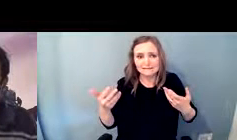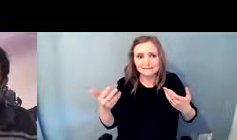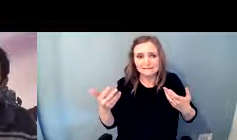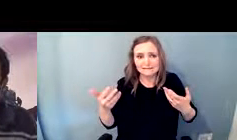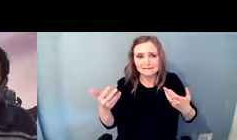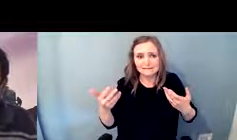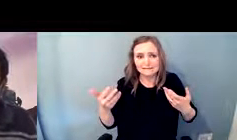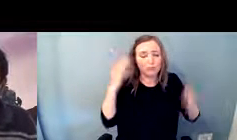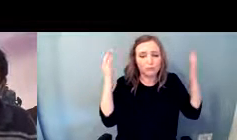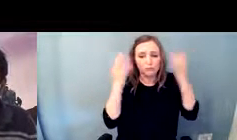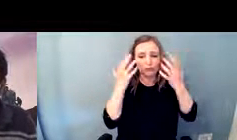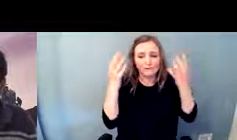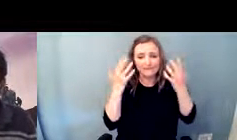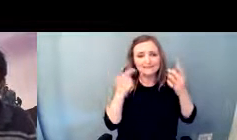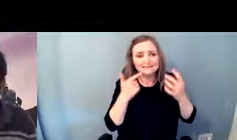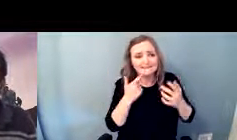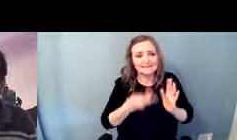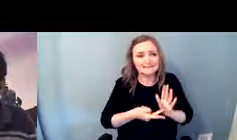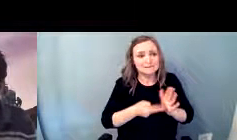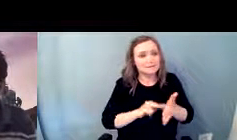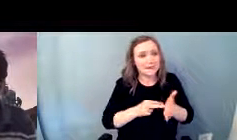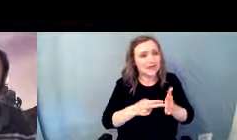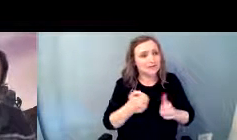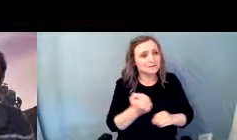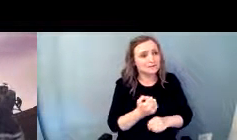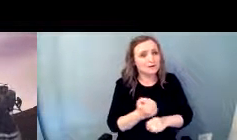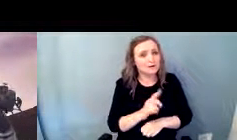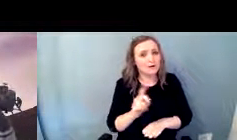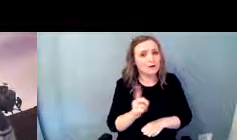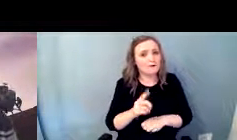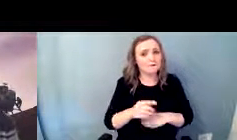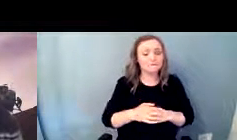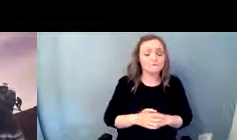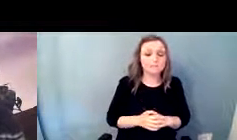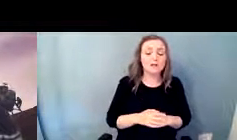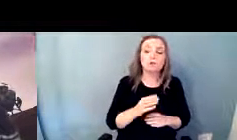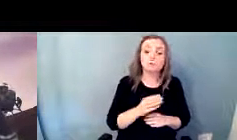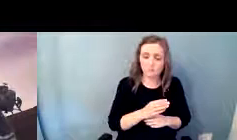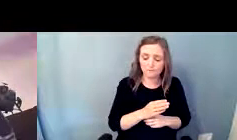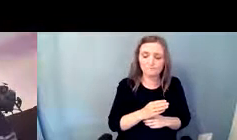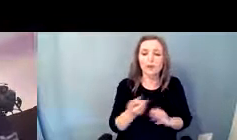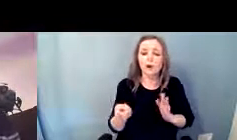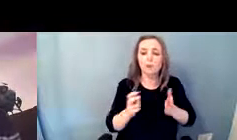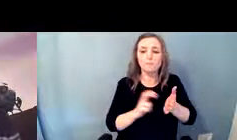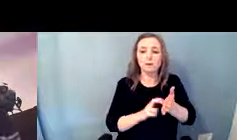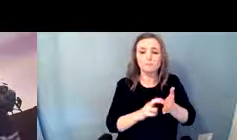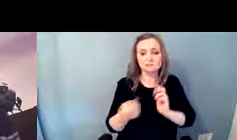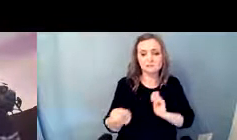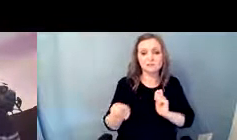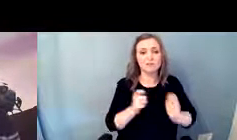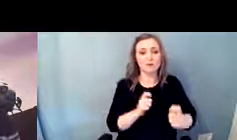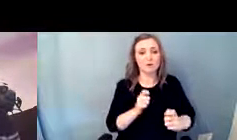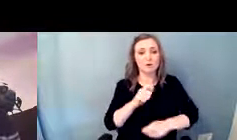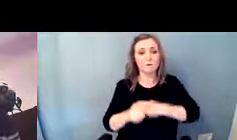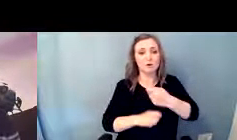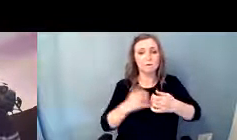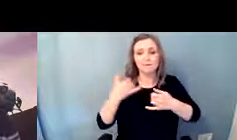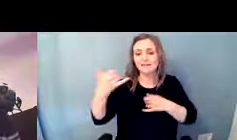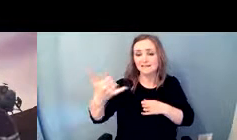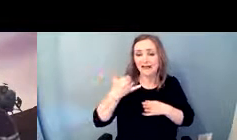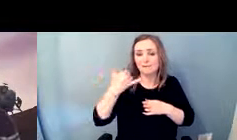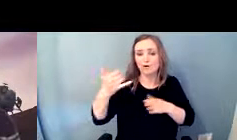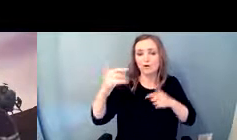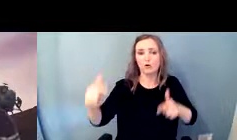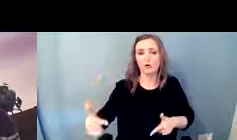And initially, most consultations were done by telephone wherever possible. Increasingly, as we got